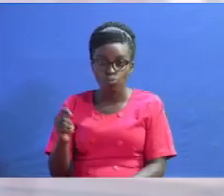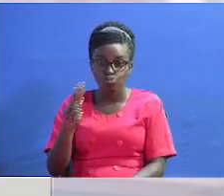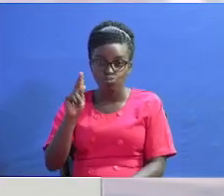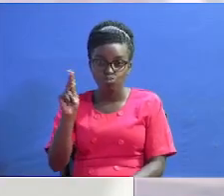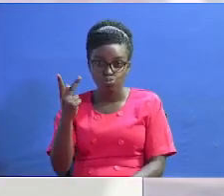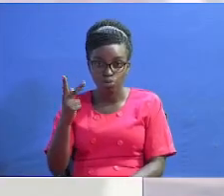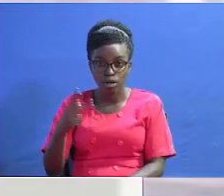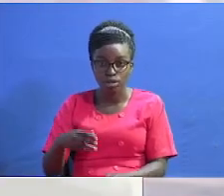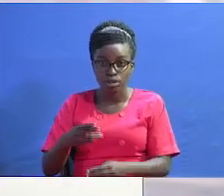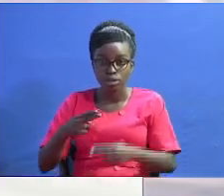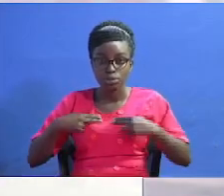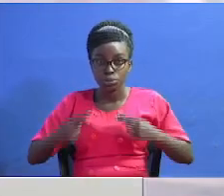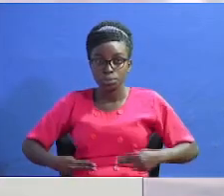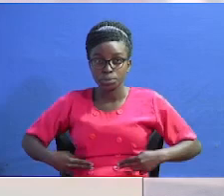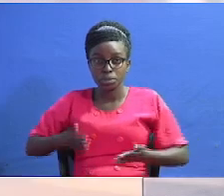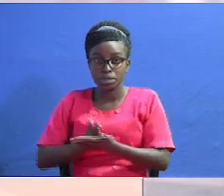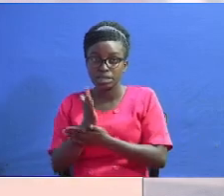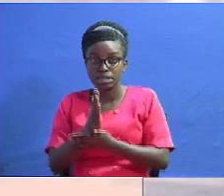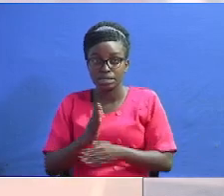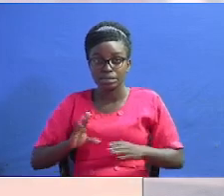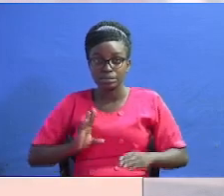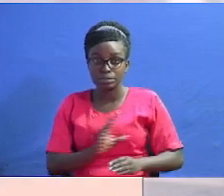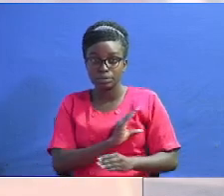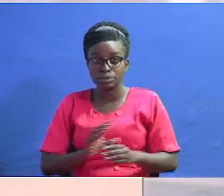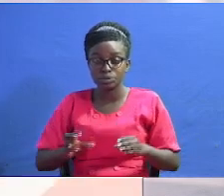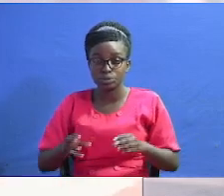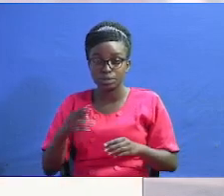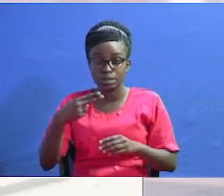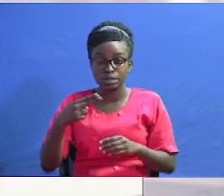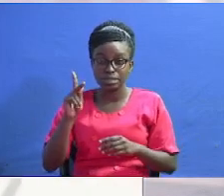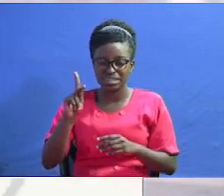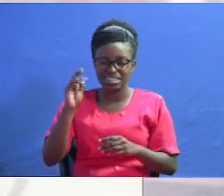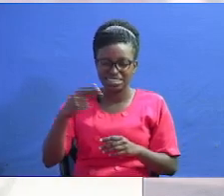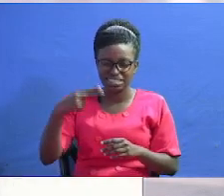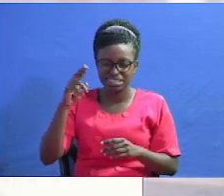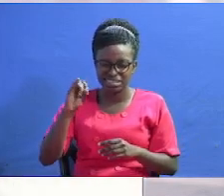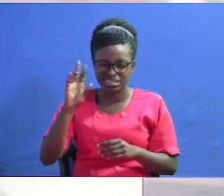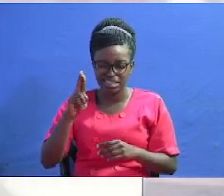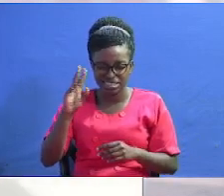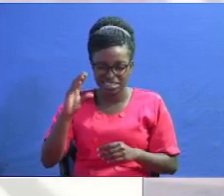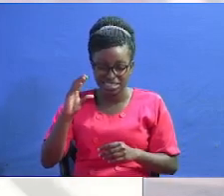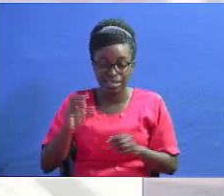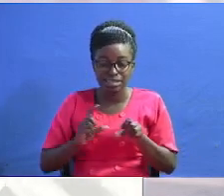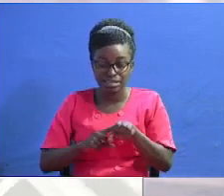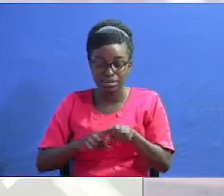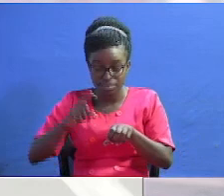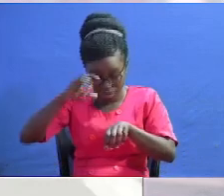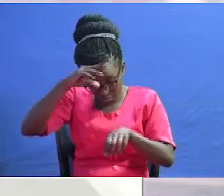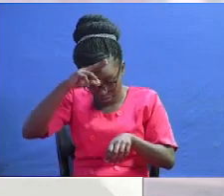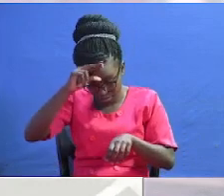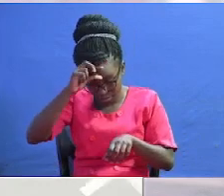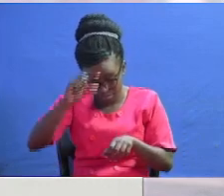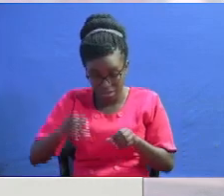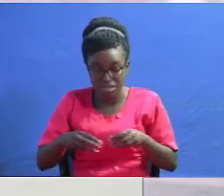And the Kenya Human Rights Commission, KHRC, has now filed a lawsuit against the government entities over the